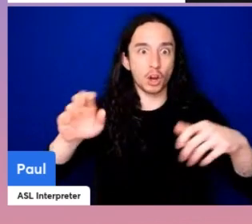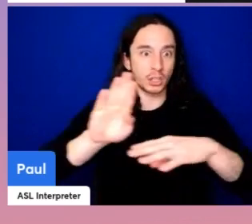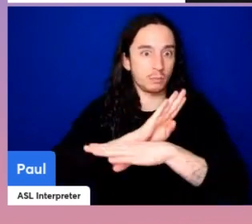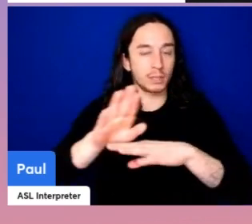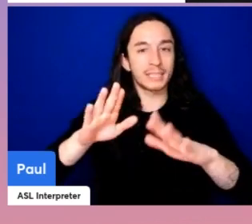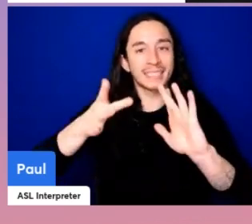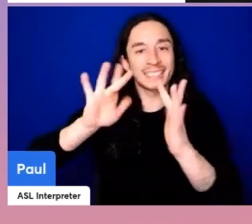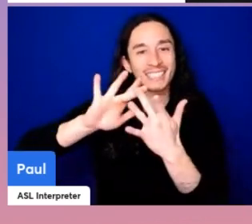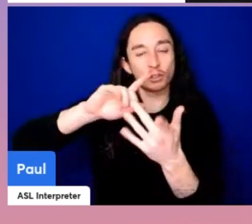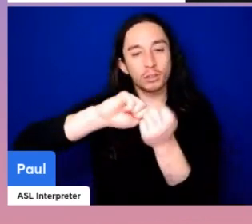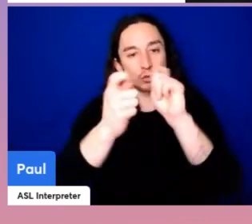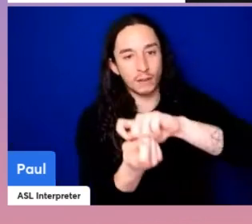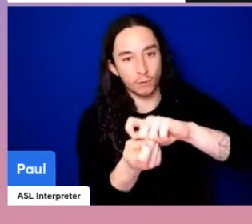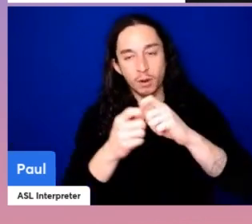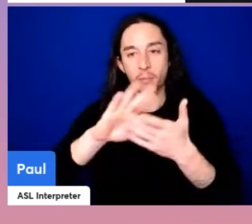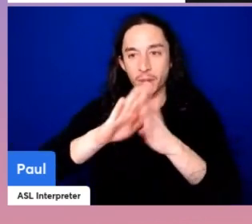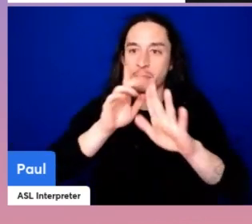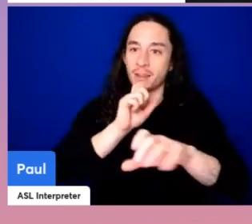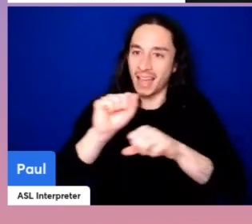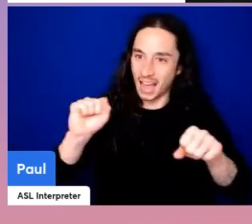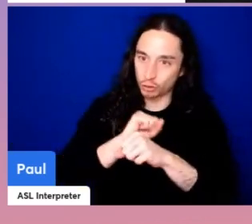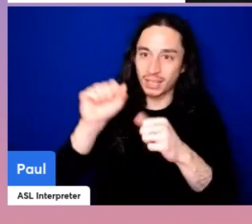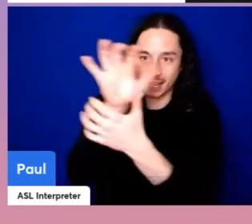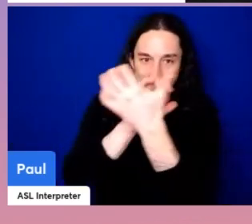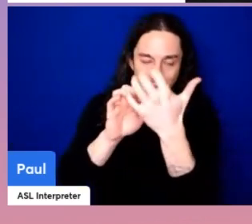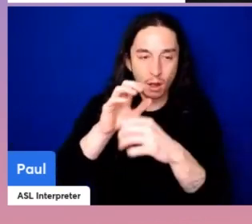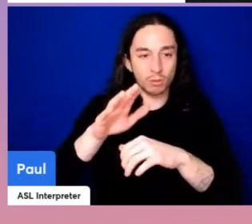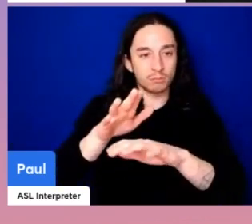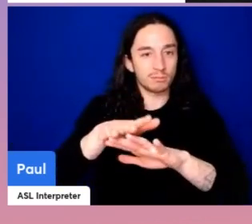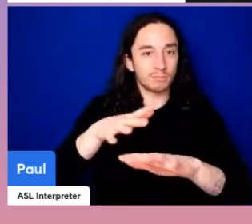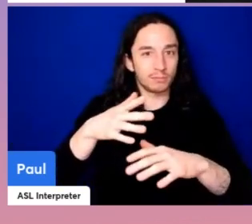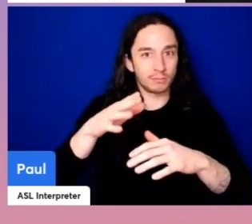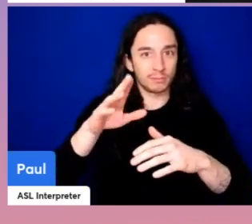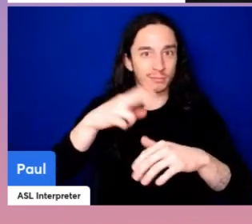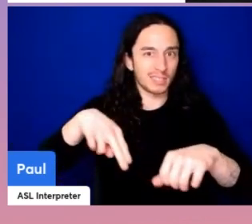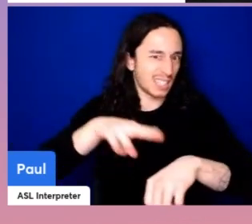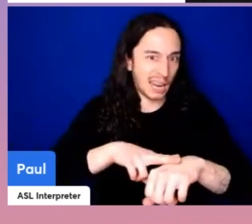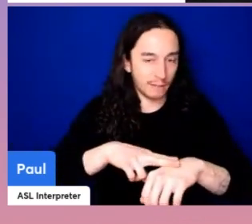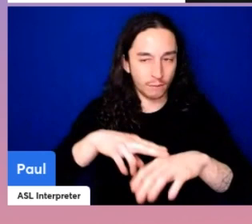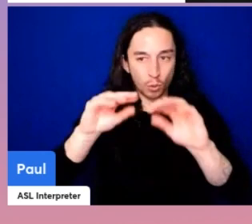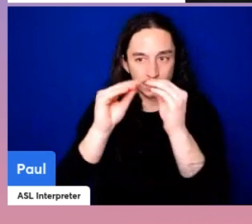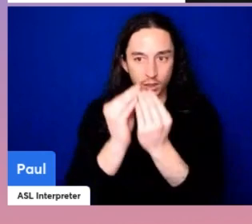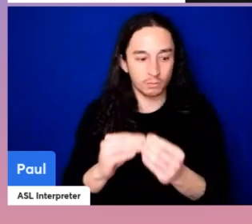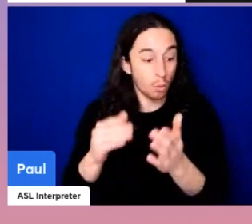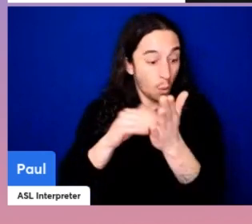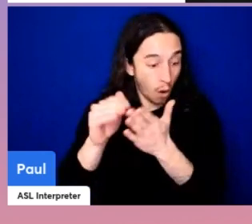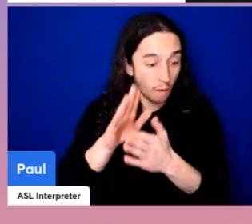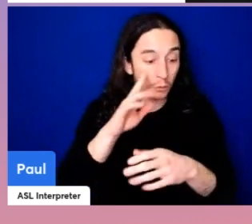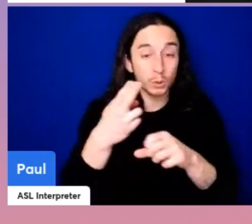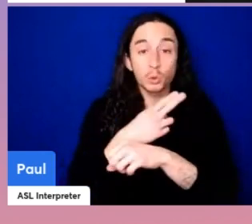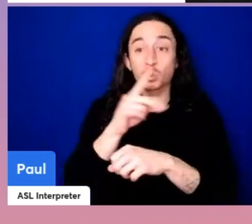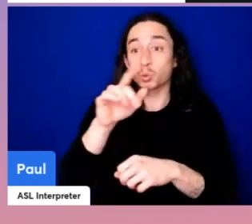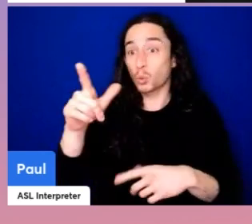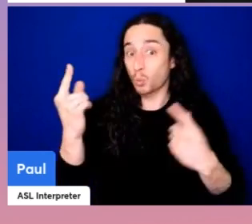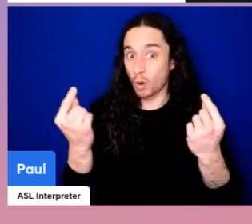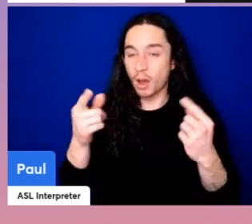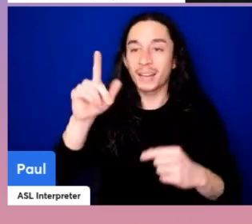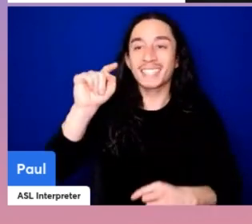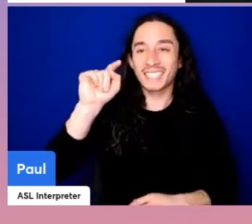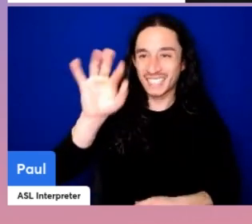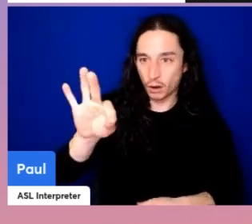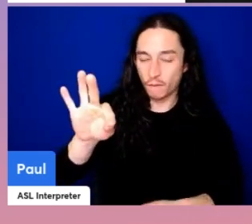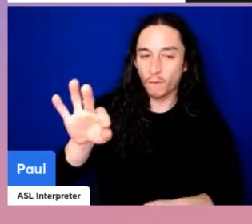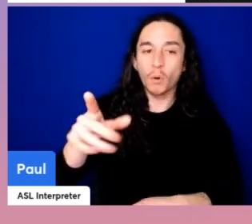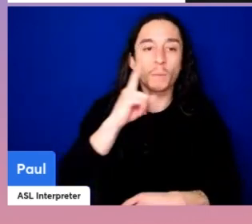transform to become truly cloud-native organizations. And one of the tools we often use for this is Terraform to codify